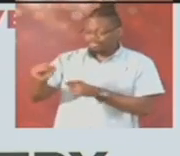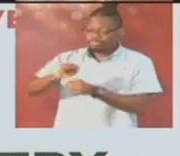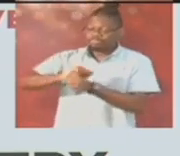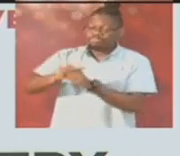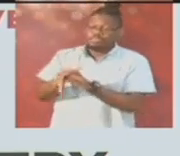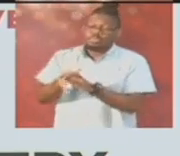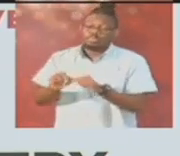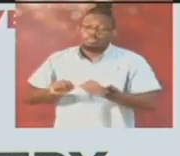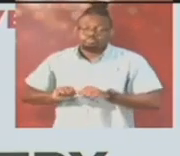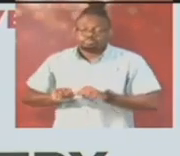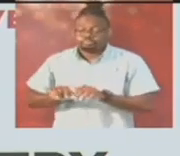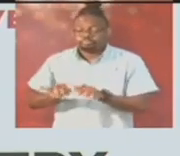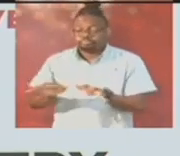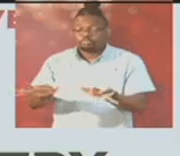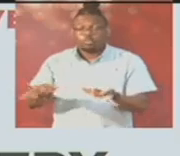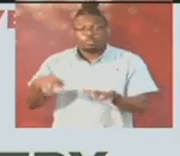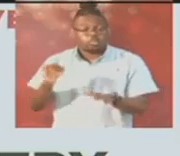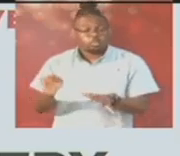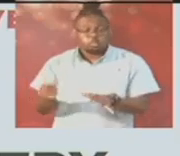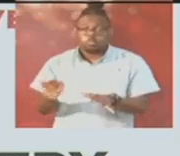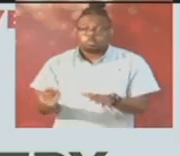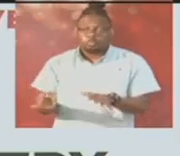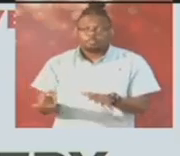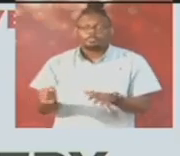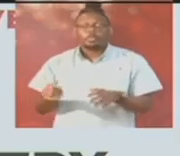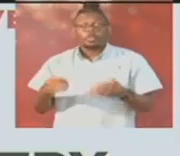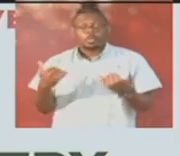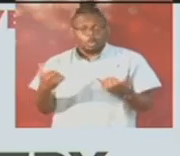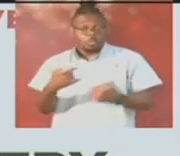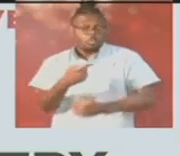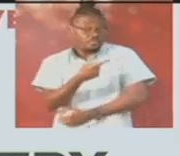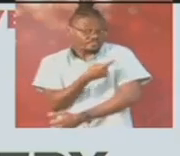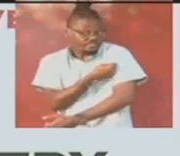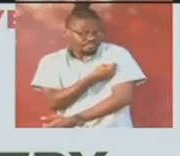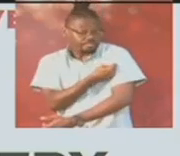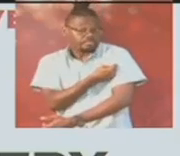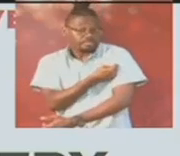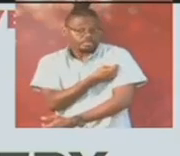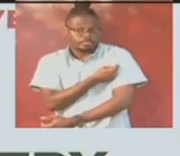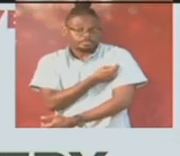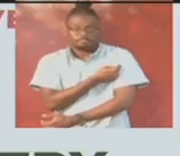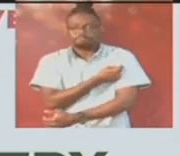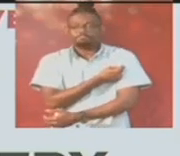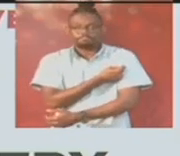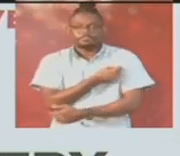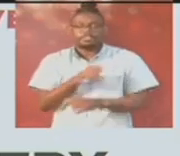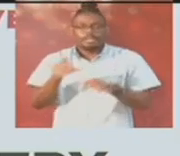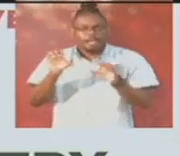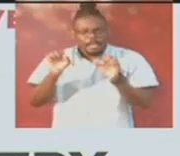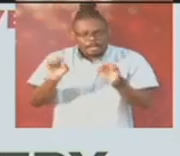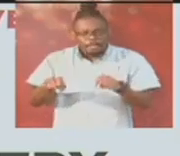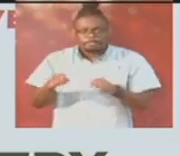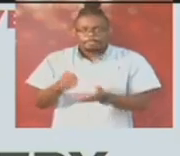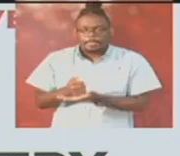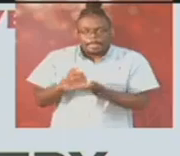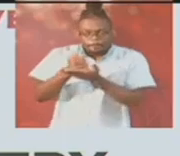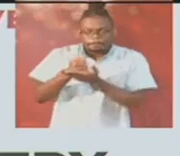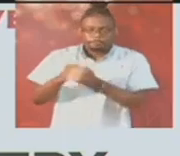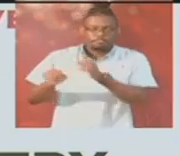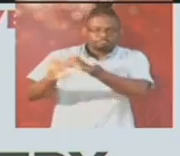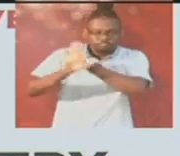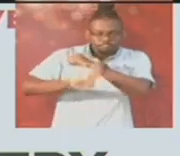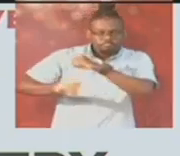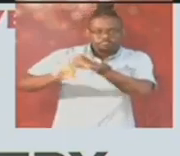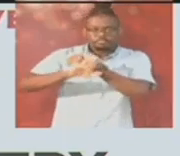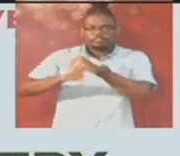Vaccination is one of the other tools in the armory of a population in how to manage and control the